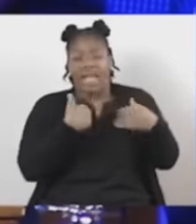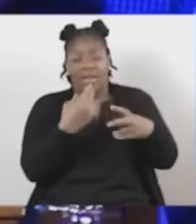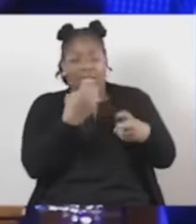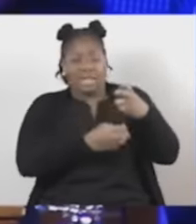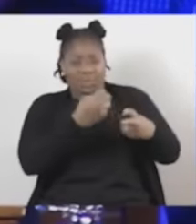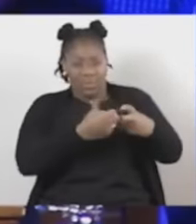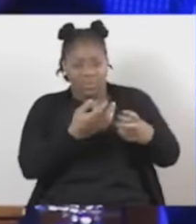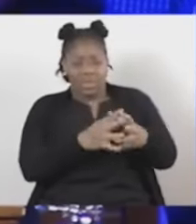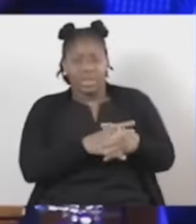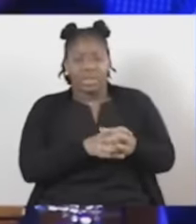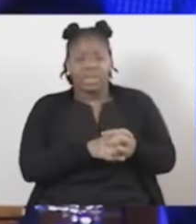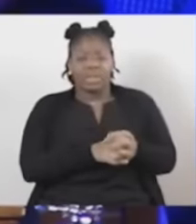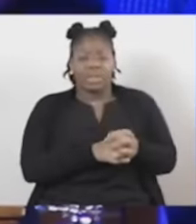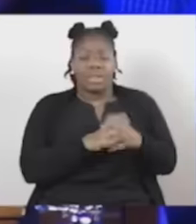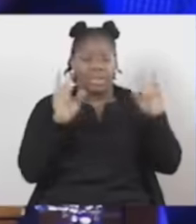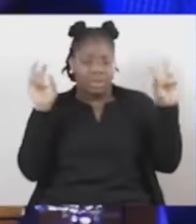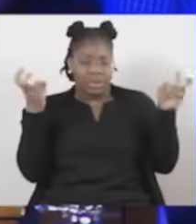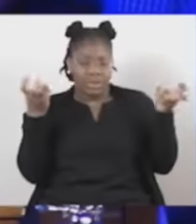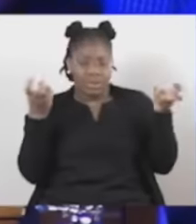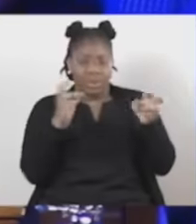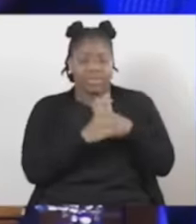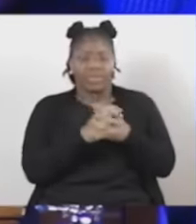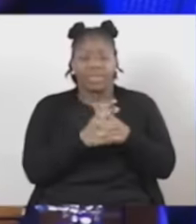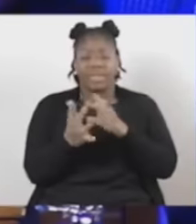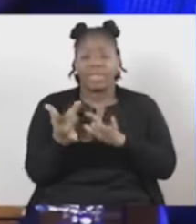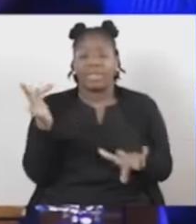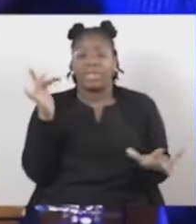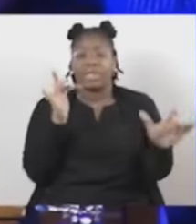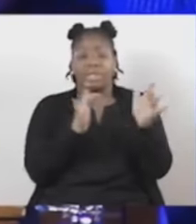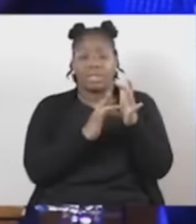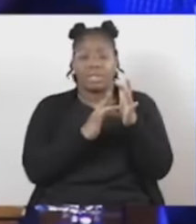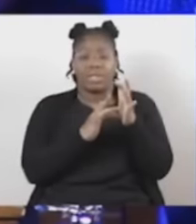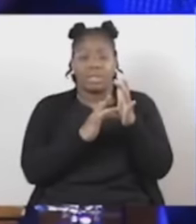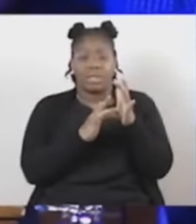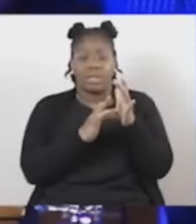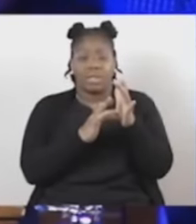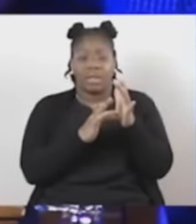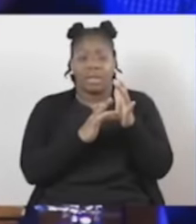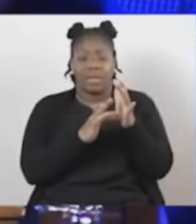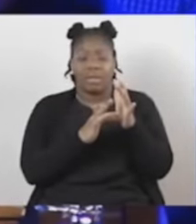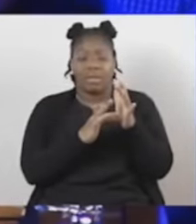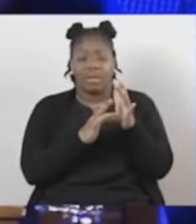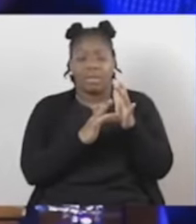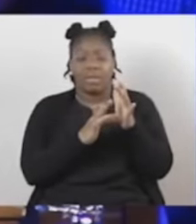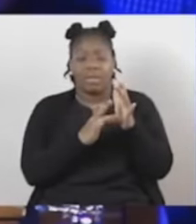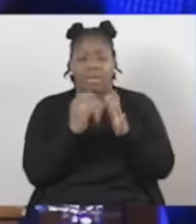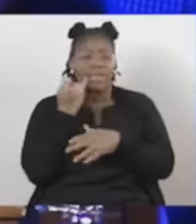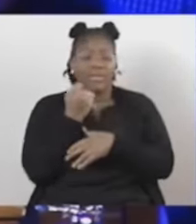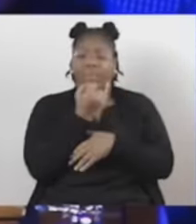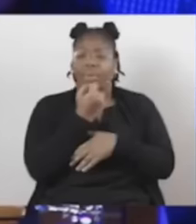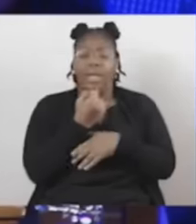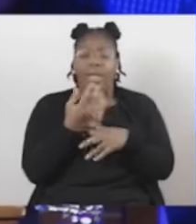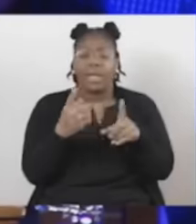Jesus is nearing the end. He's bridging the gap between Israel's understanding of God as taught from the altar of the temple. And he has